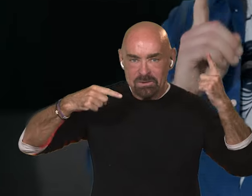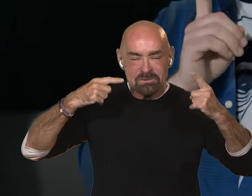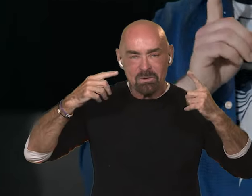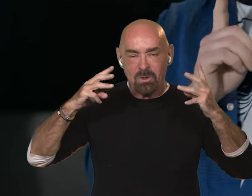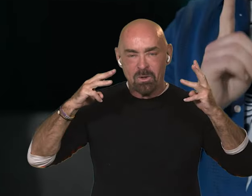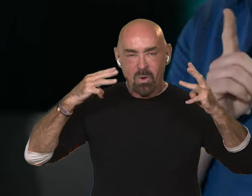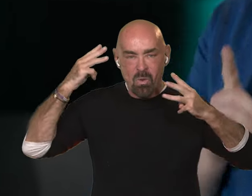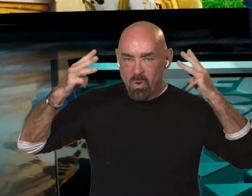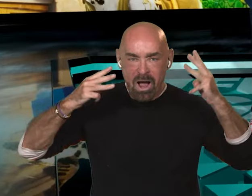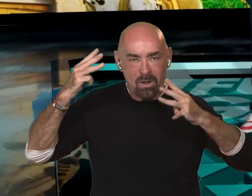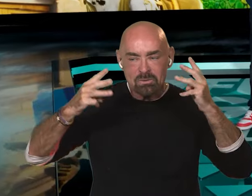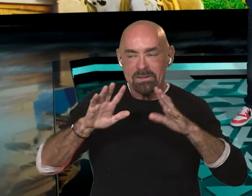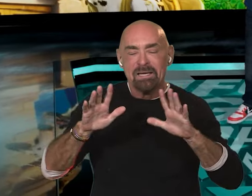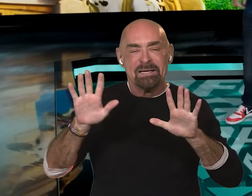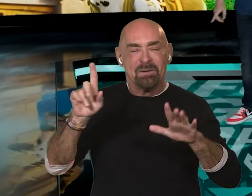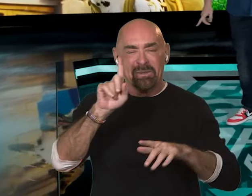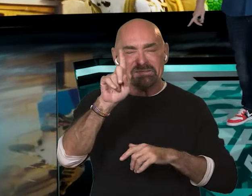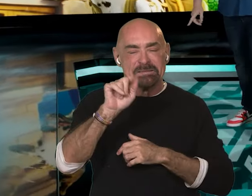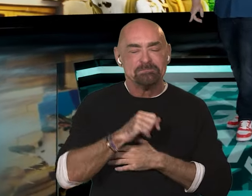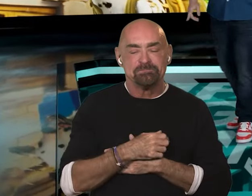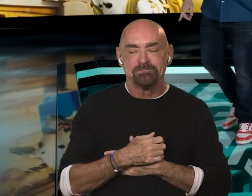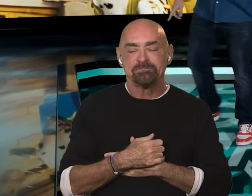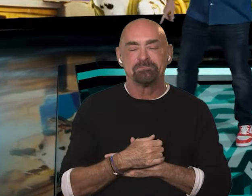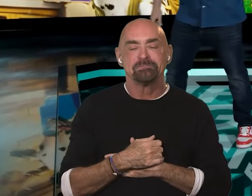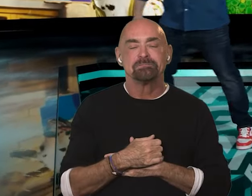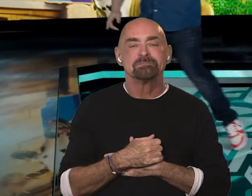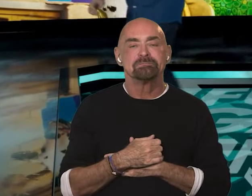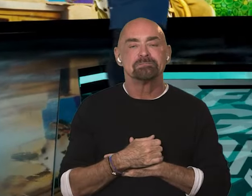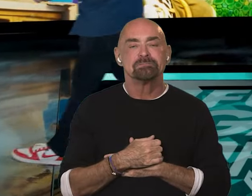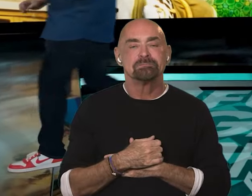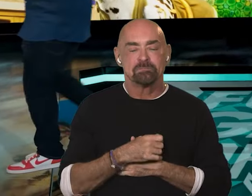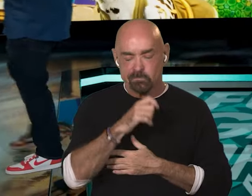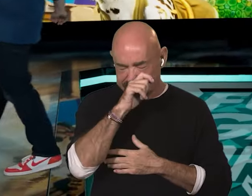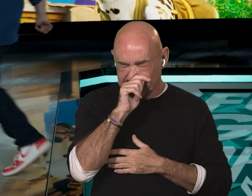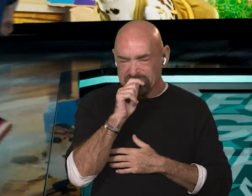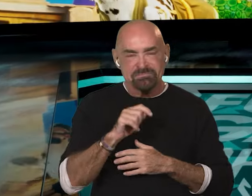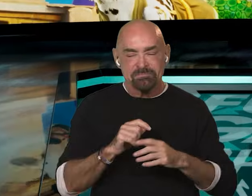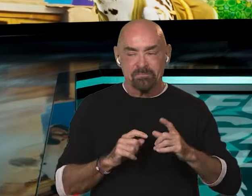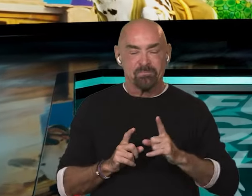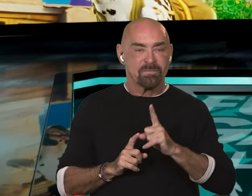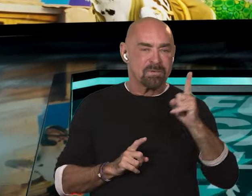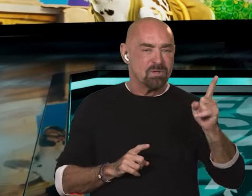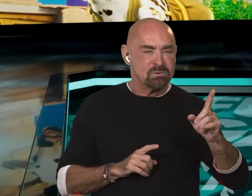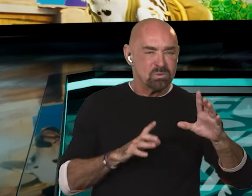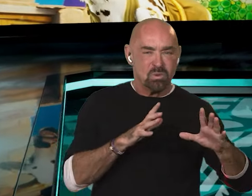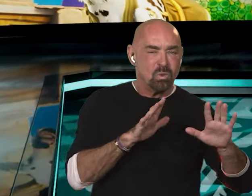it needs a Wrangler's touch. Just give me a second.